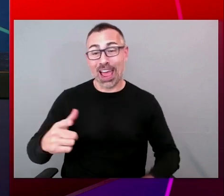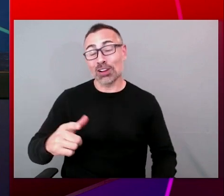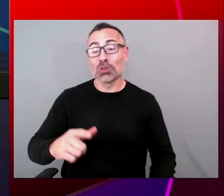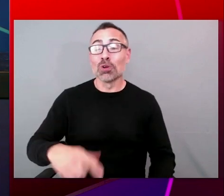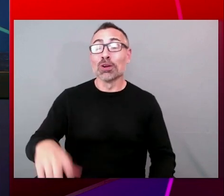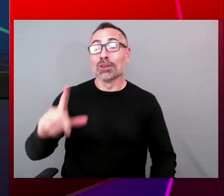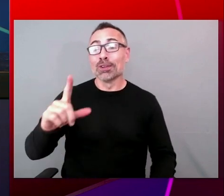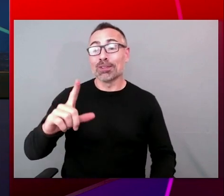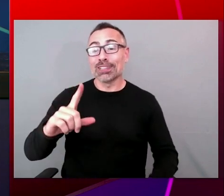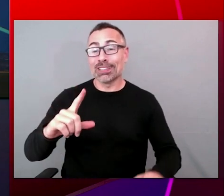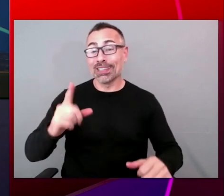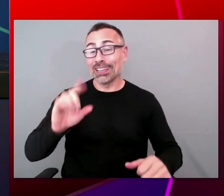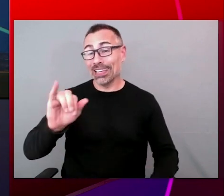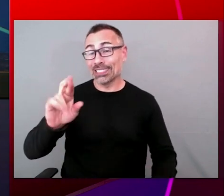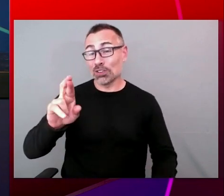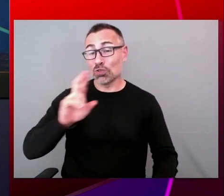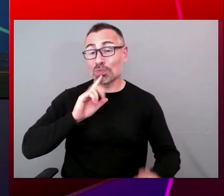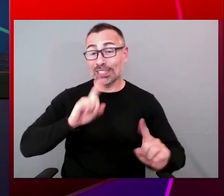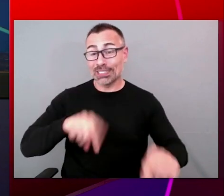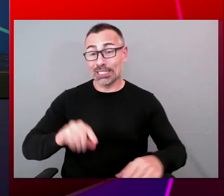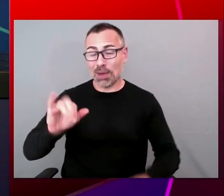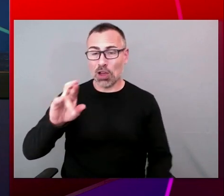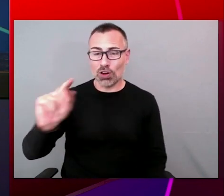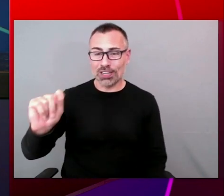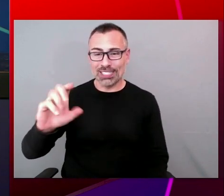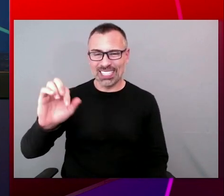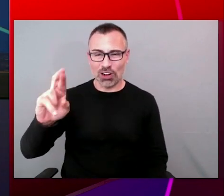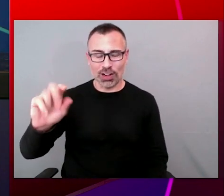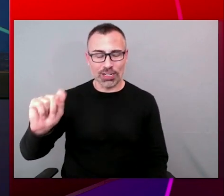reInvent 2022. I'm with my good buddy,